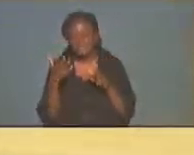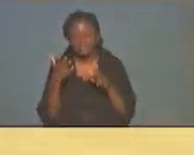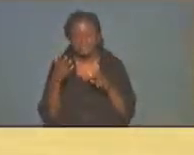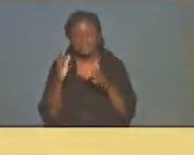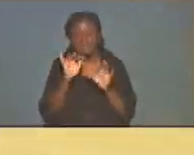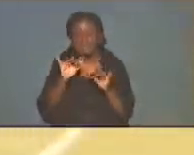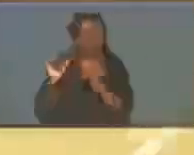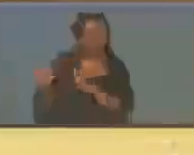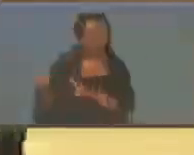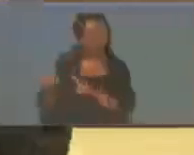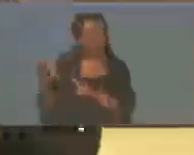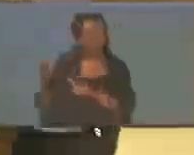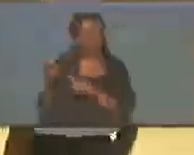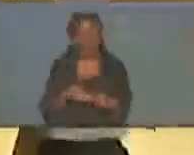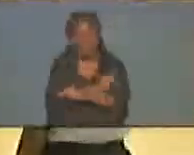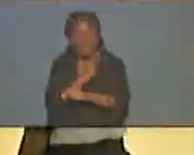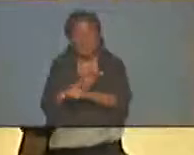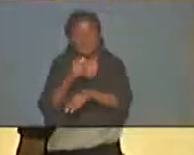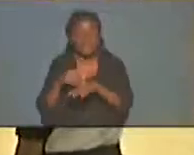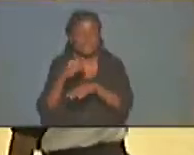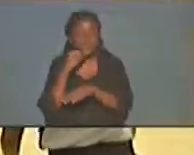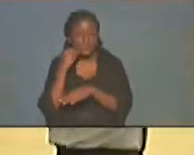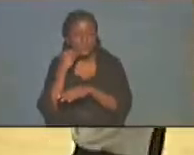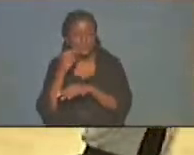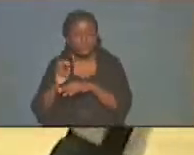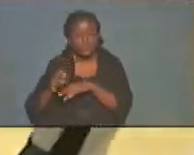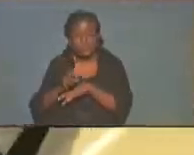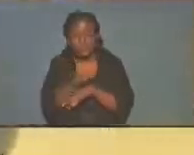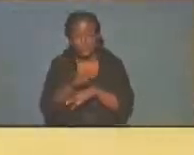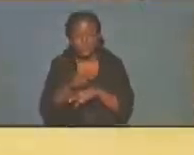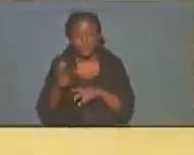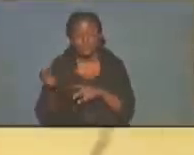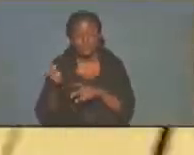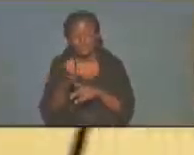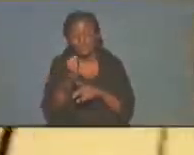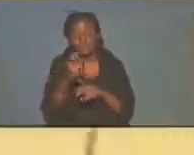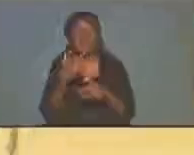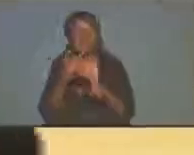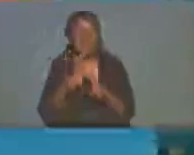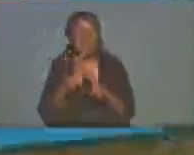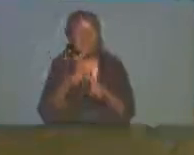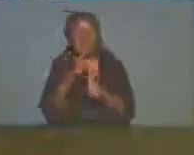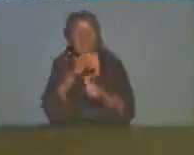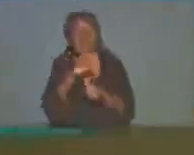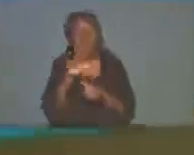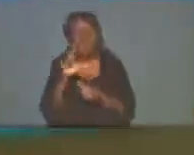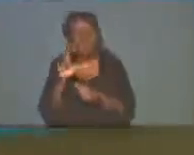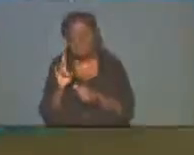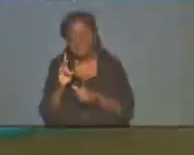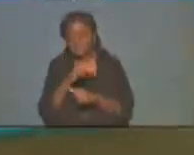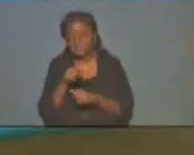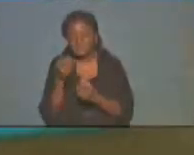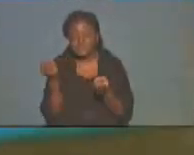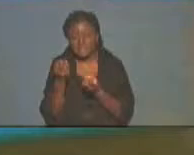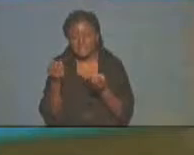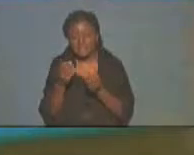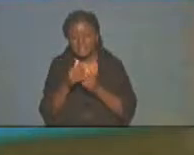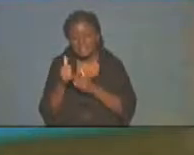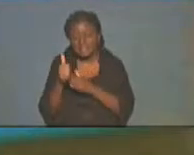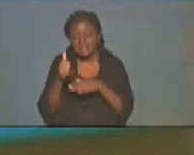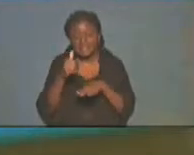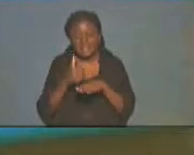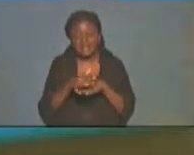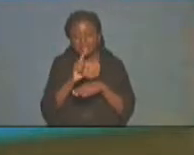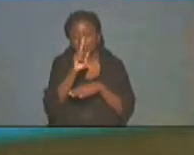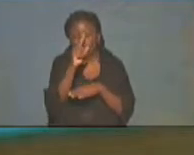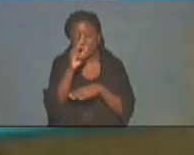mystical powers at home. The Cobras would strike first, getting out to a 27-zip lead after 1 quarter of play.